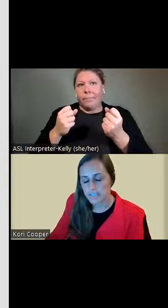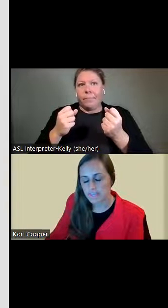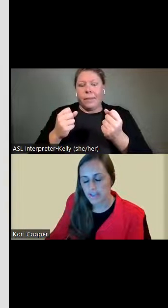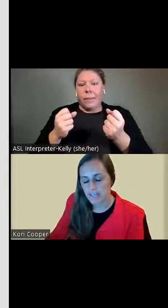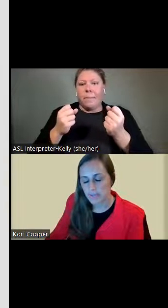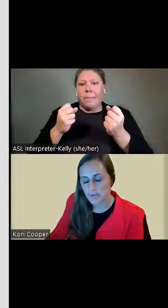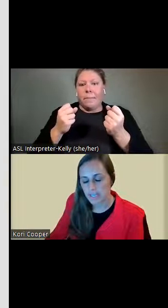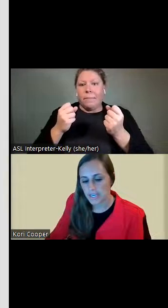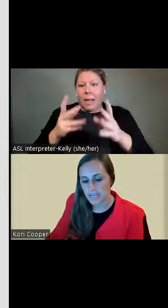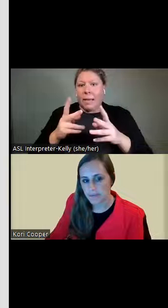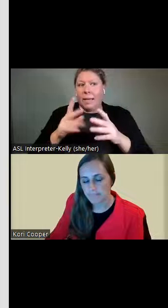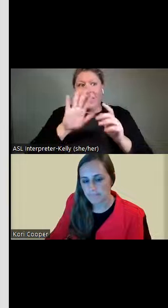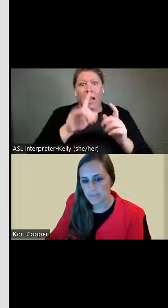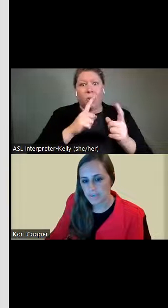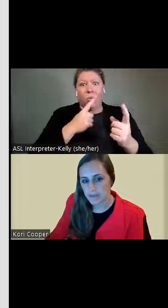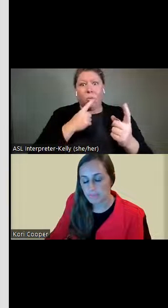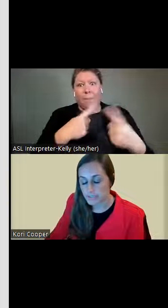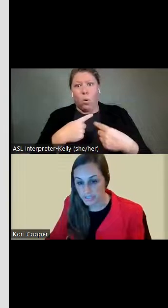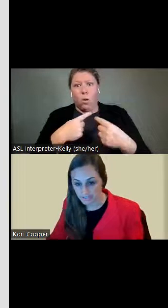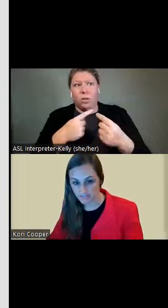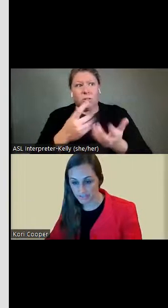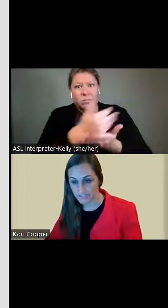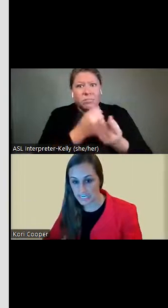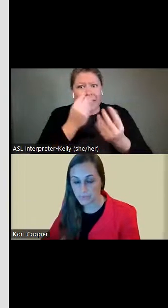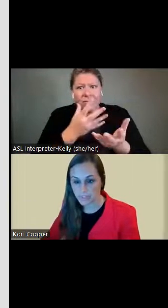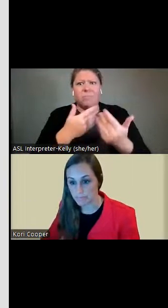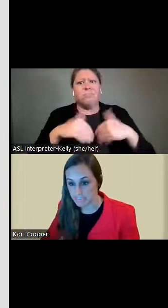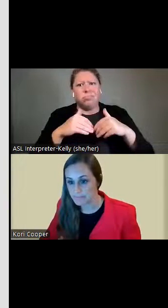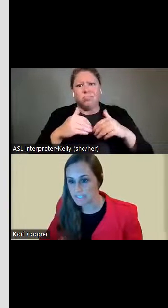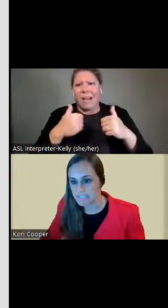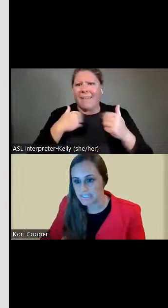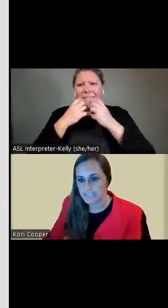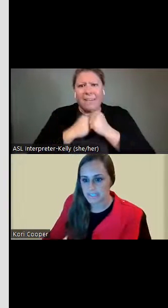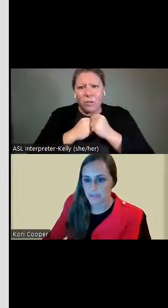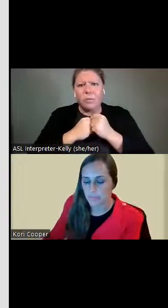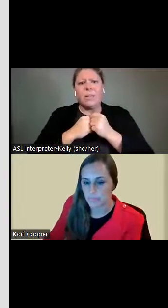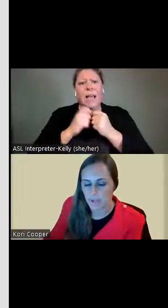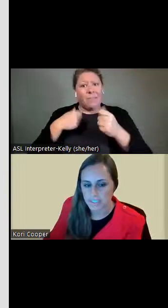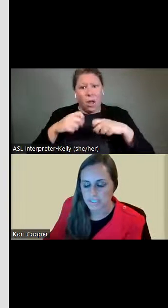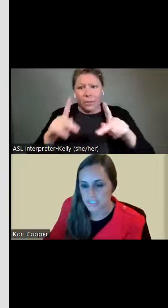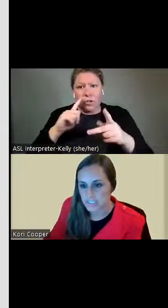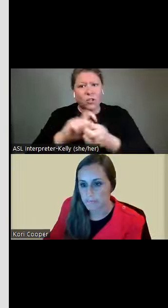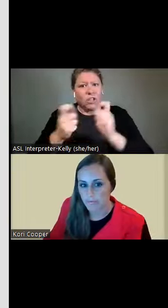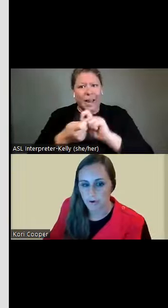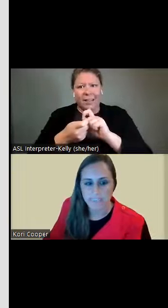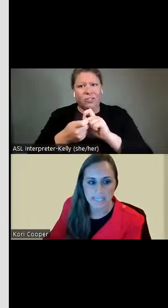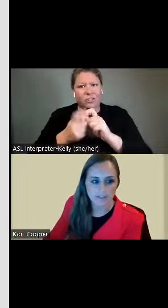proved to have value in opportunity for change within our business processes, not just the platform itself.